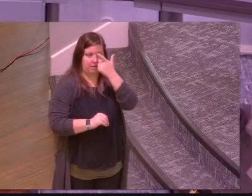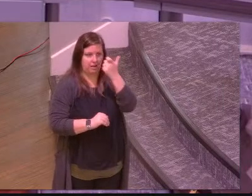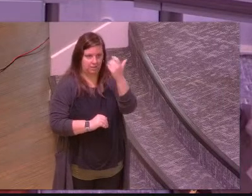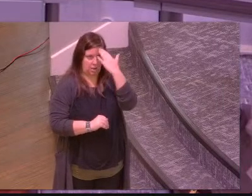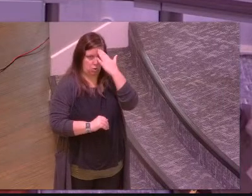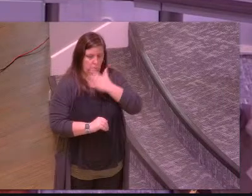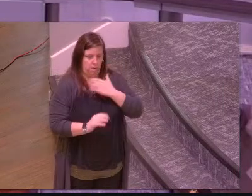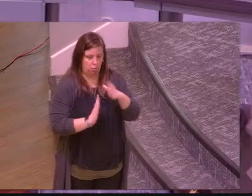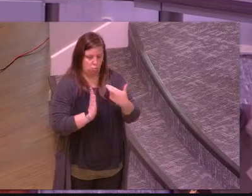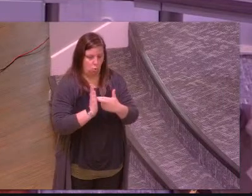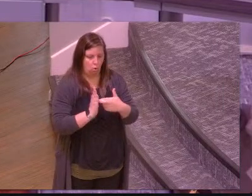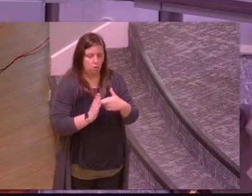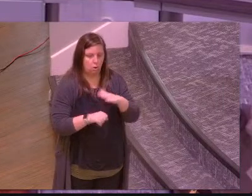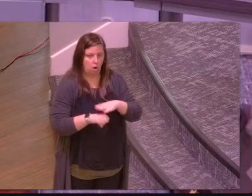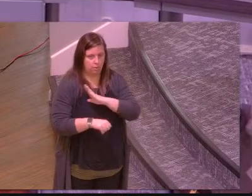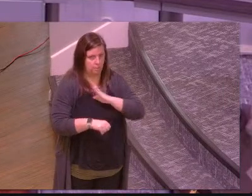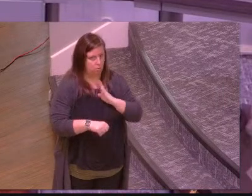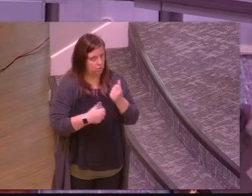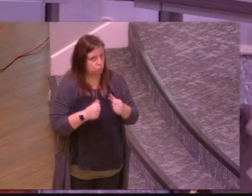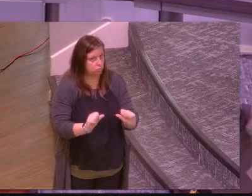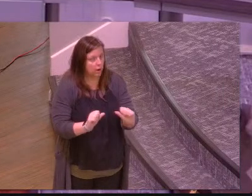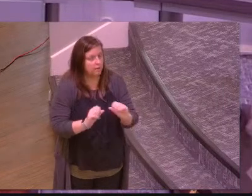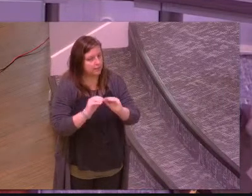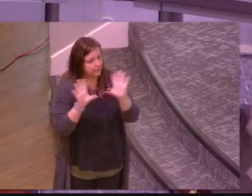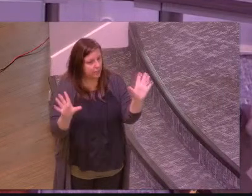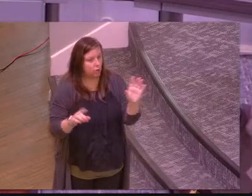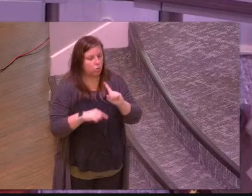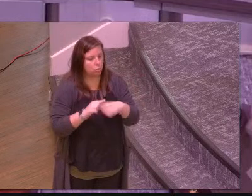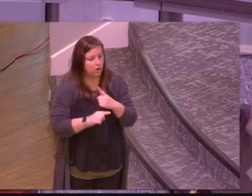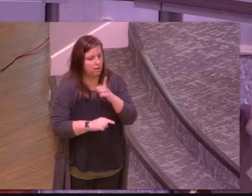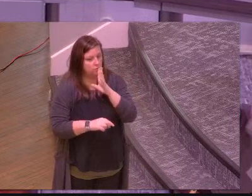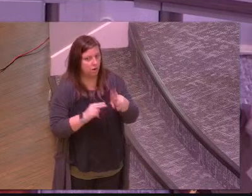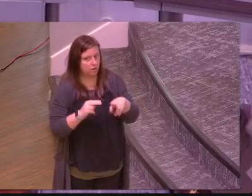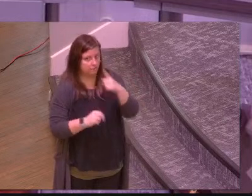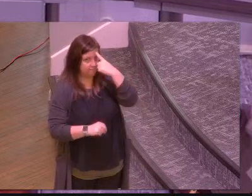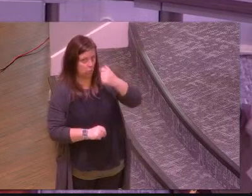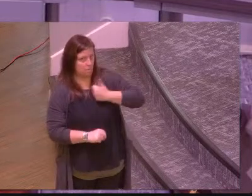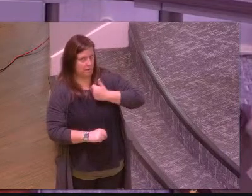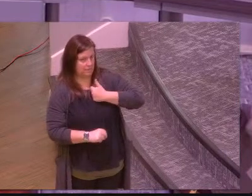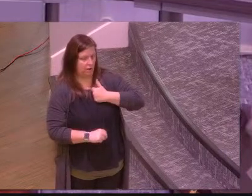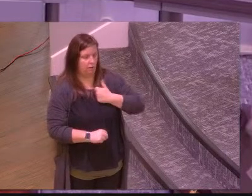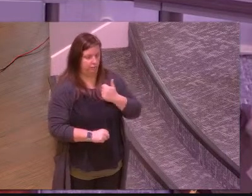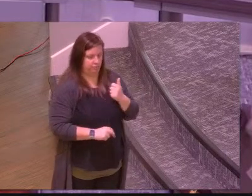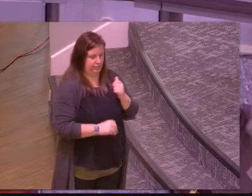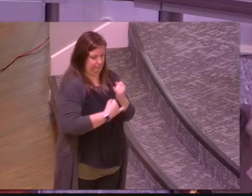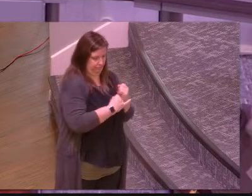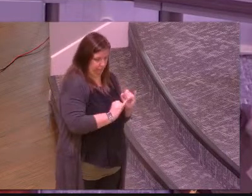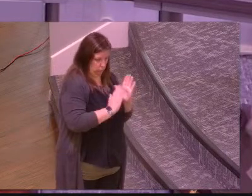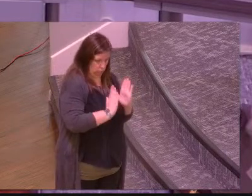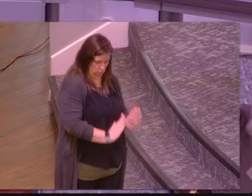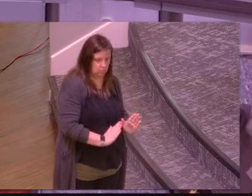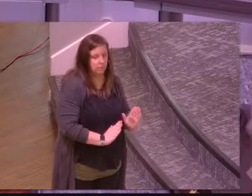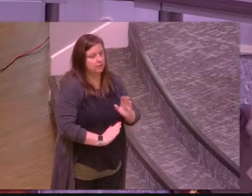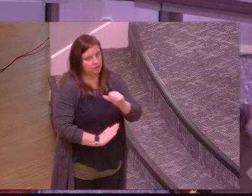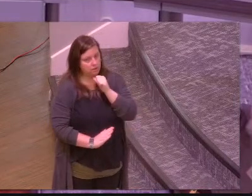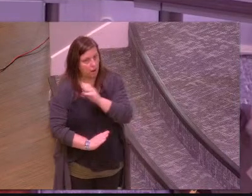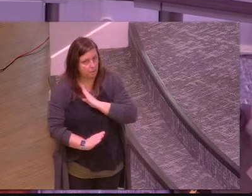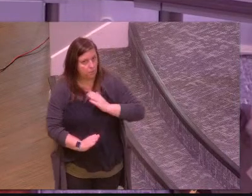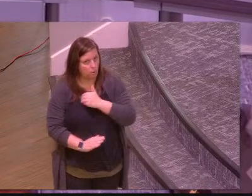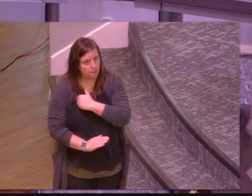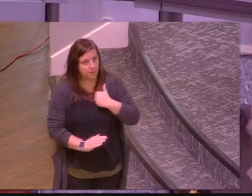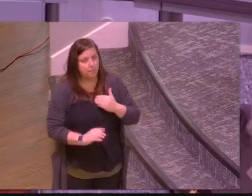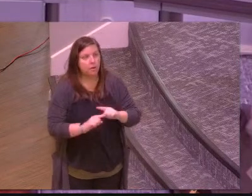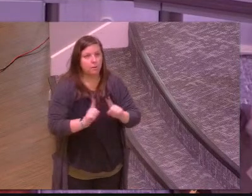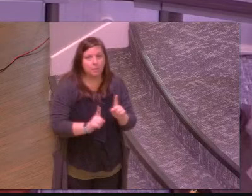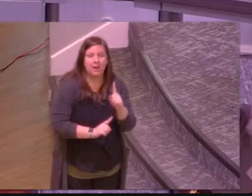So I think it's difficult from time to time to separate those two things, especially when you're all trying to get to the same answer around